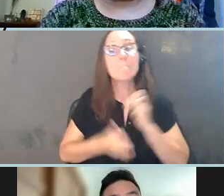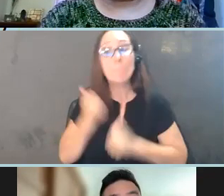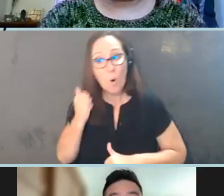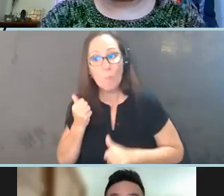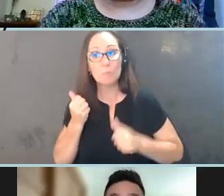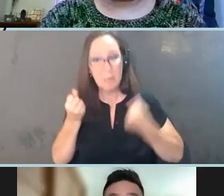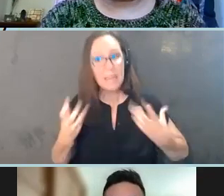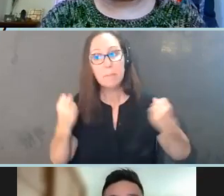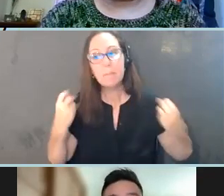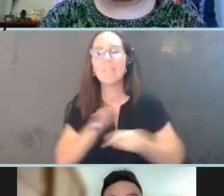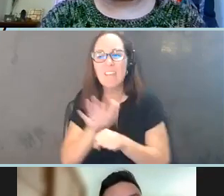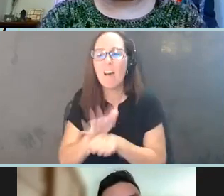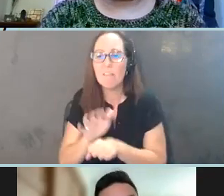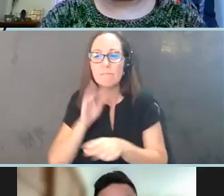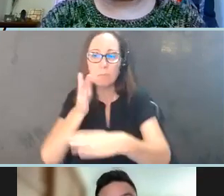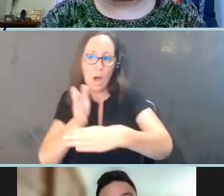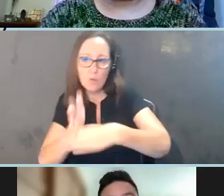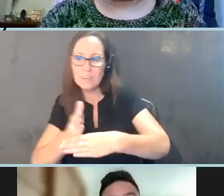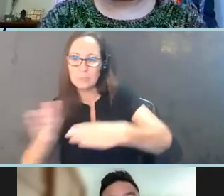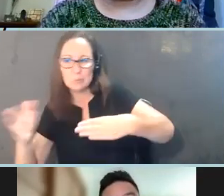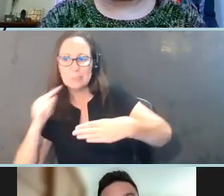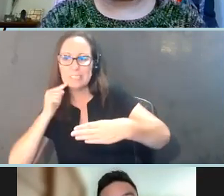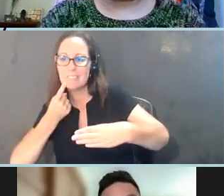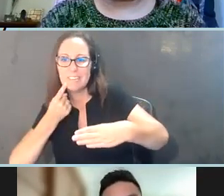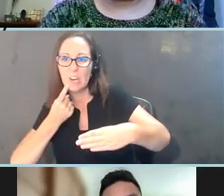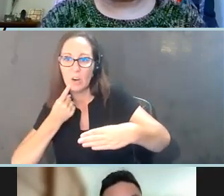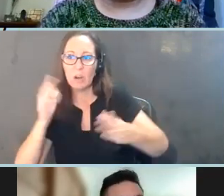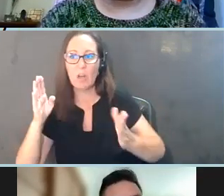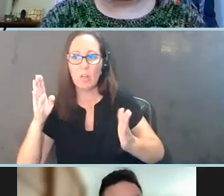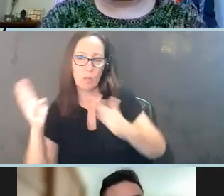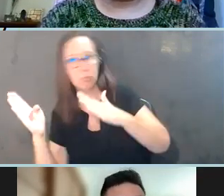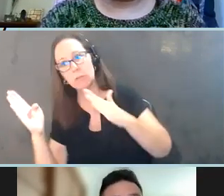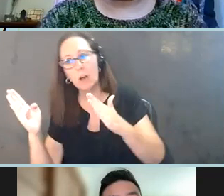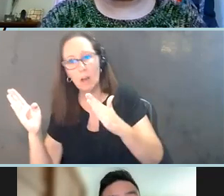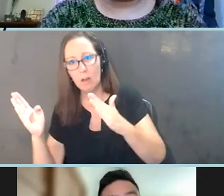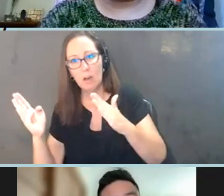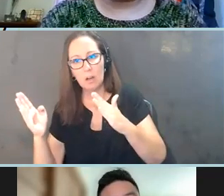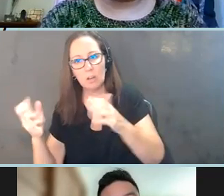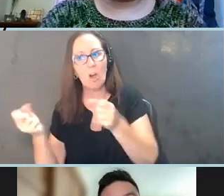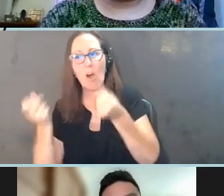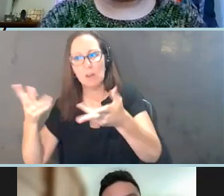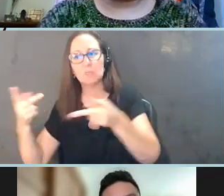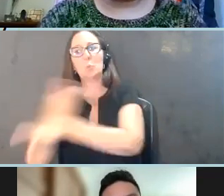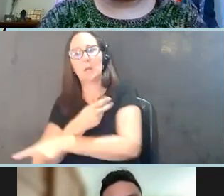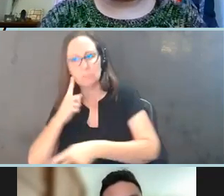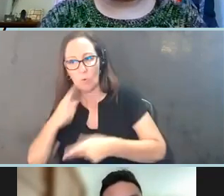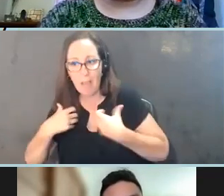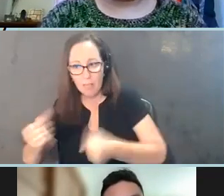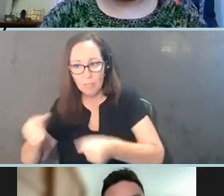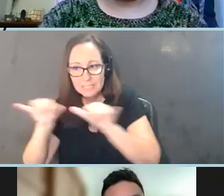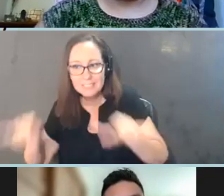illness that will cause a domino effect and really tip the scales for our health systems and for our economy. Next